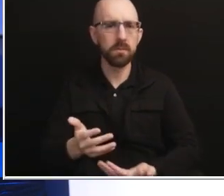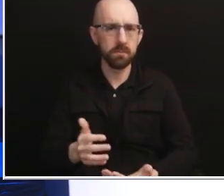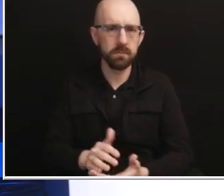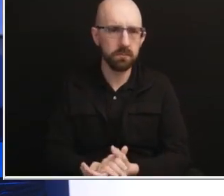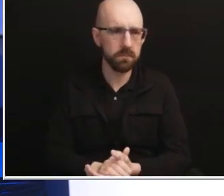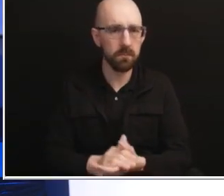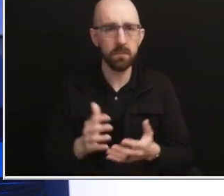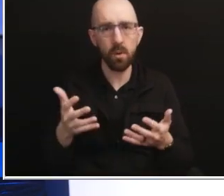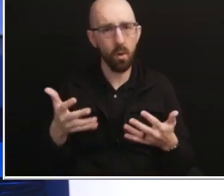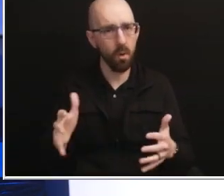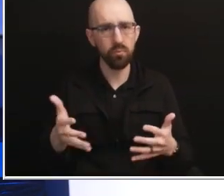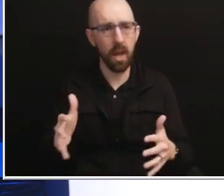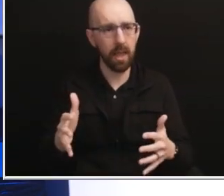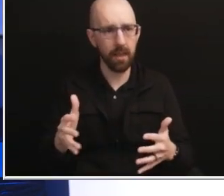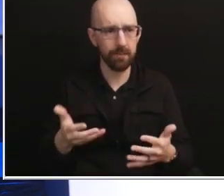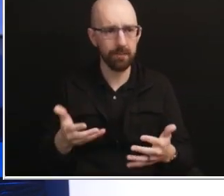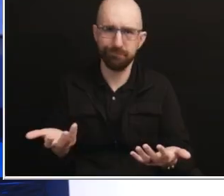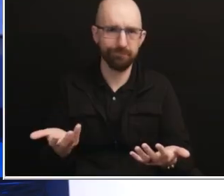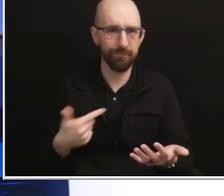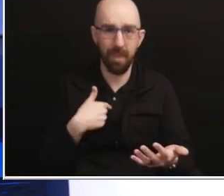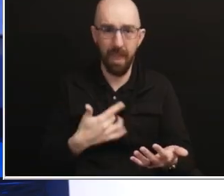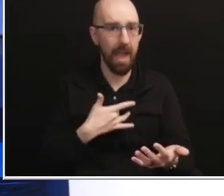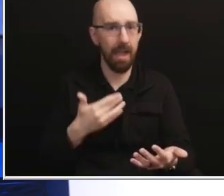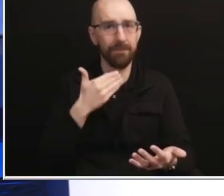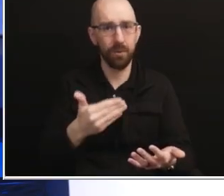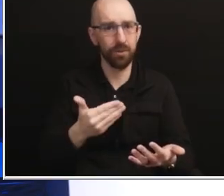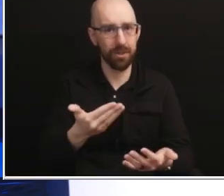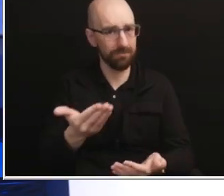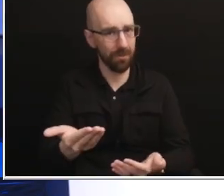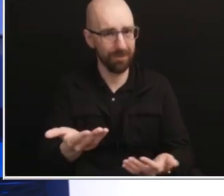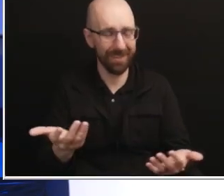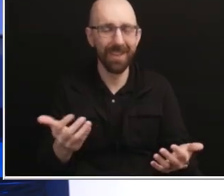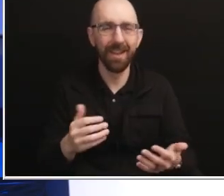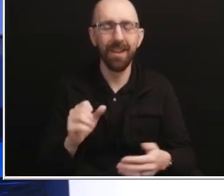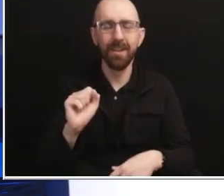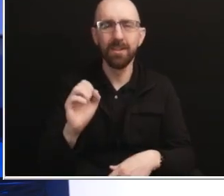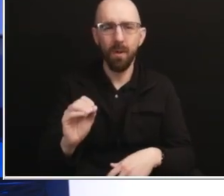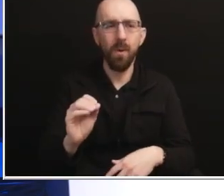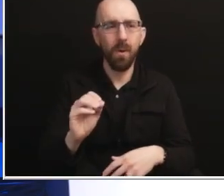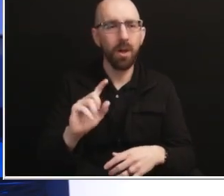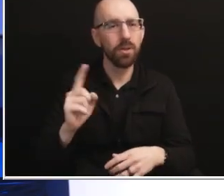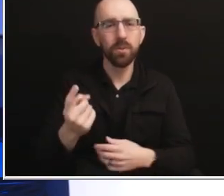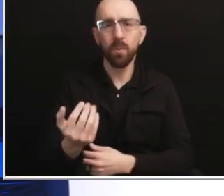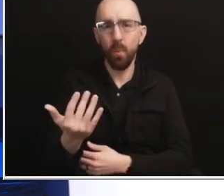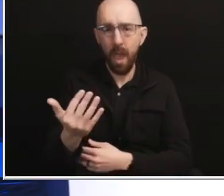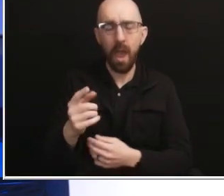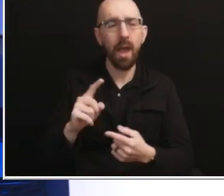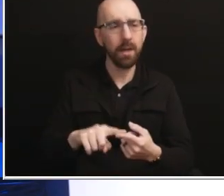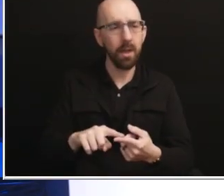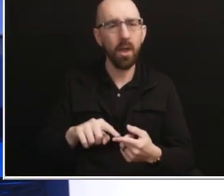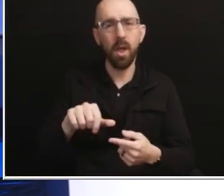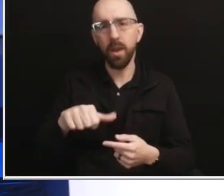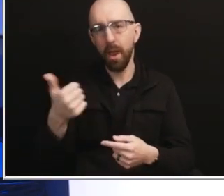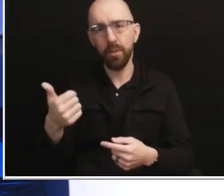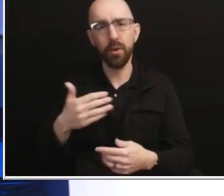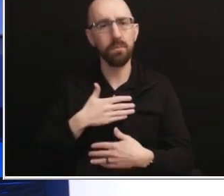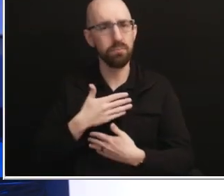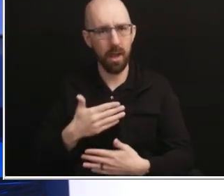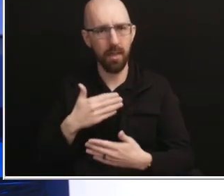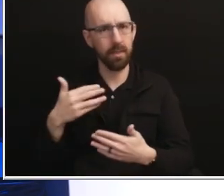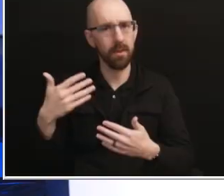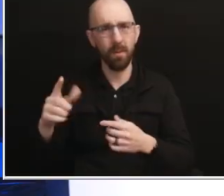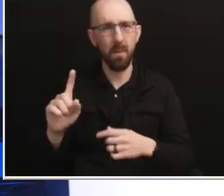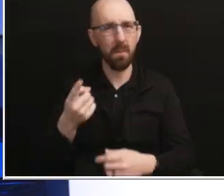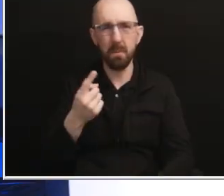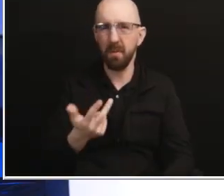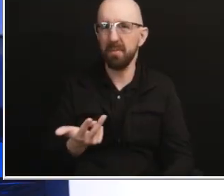already, I don't know about you, I feel good. I feel great. So just wait, and then until you have to take another deep breath, only do 3, maybe